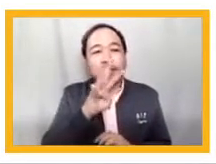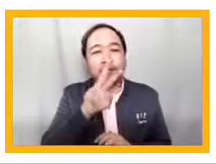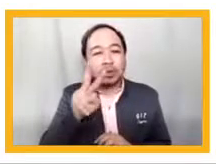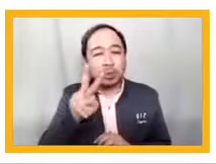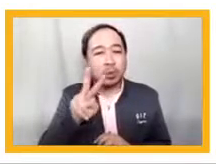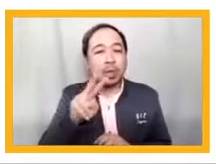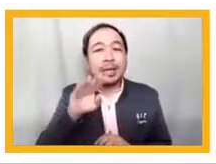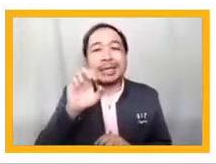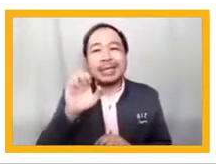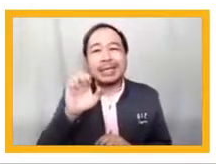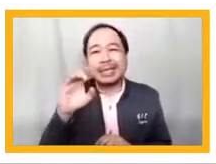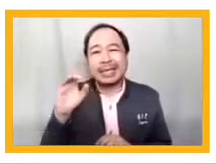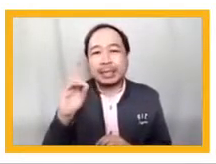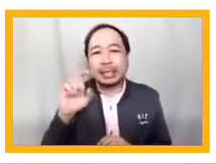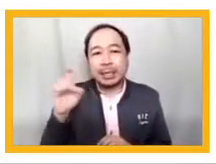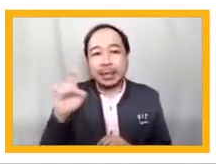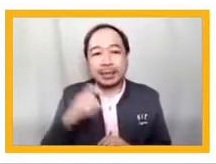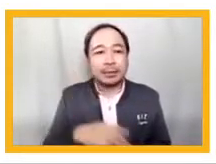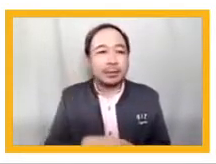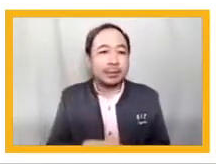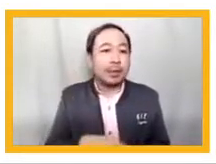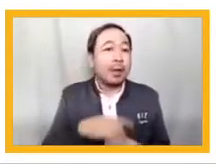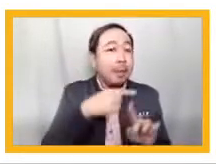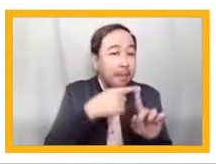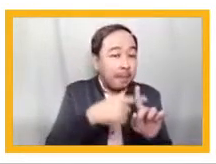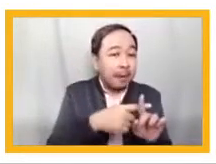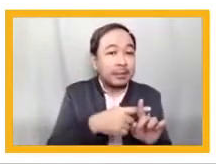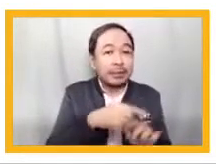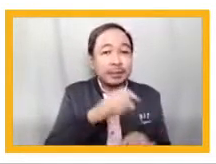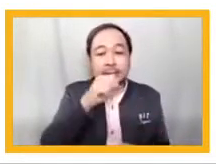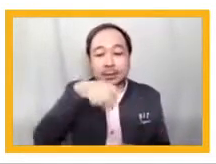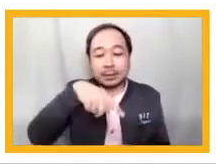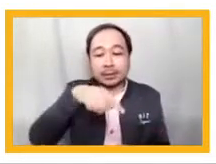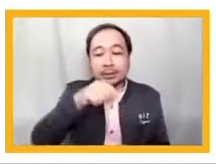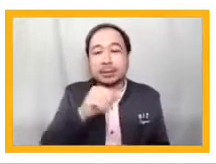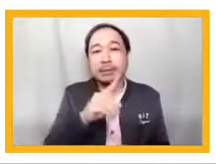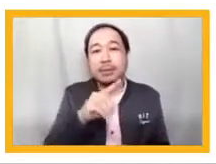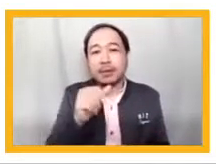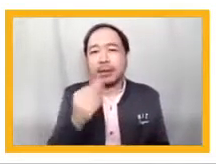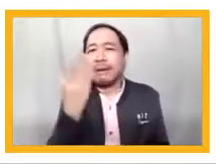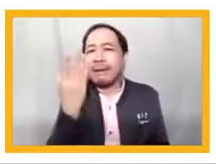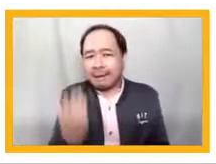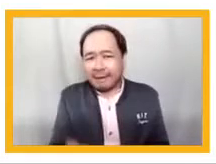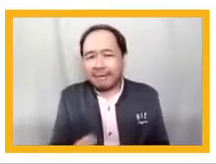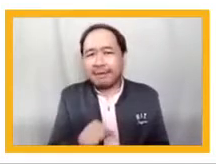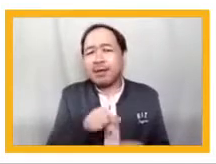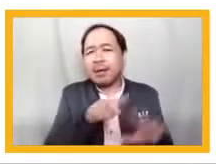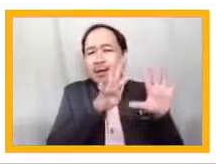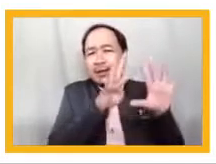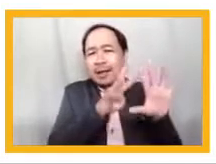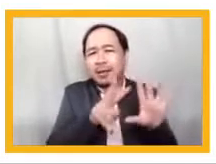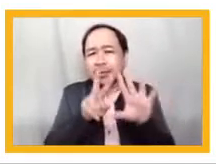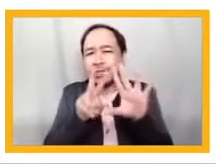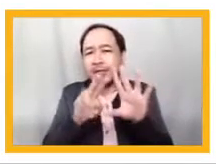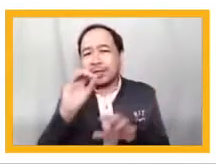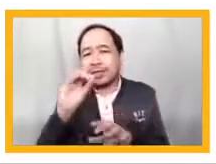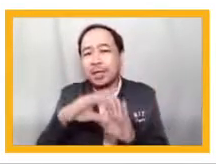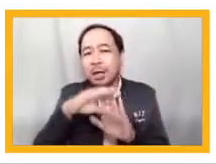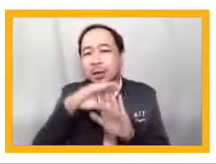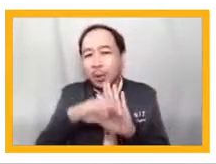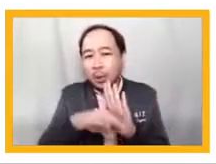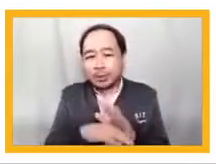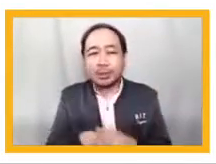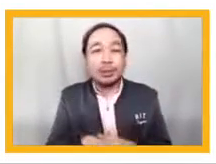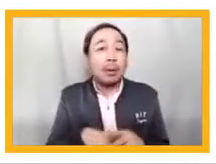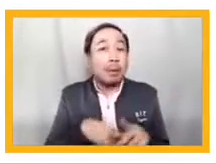also have from SPADA, 970 courses altogether, and then of course from RELO, some of the courses from